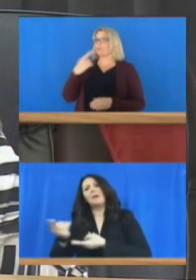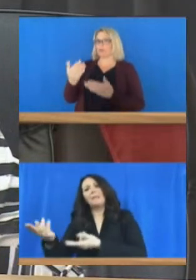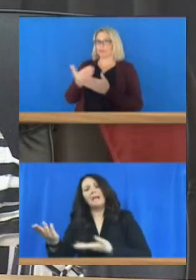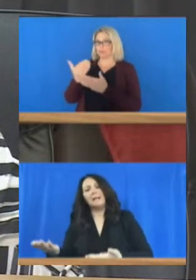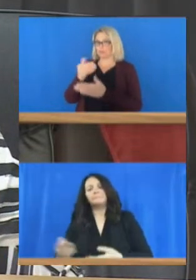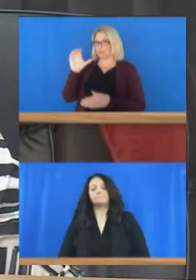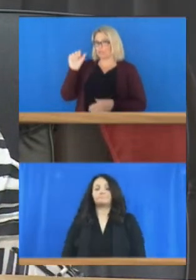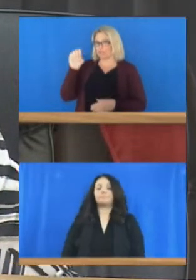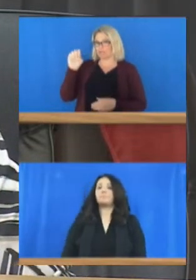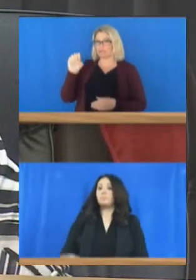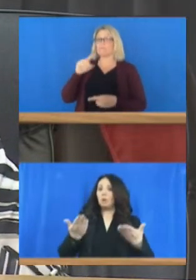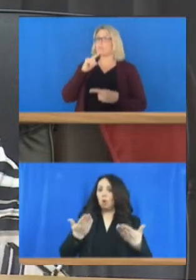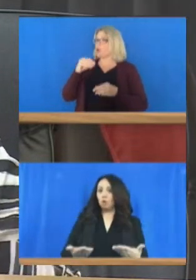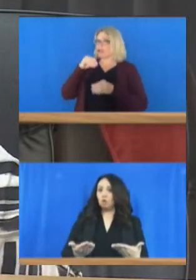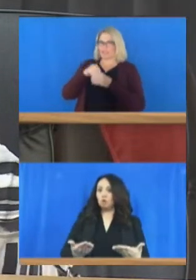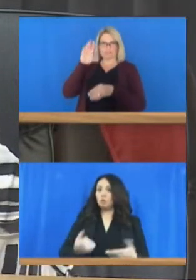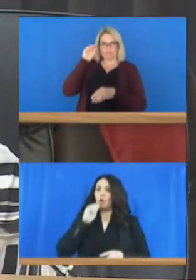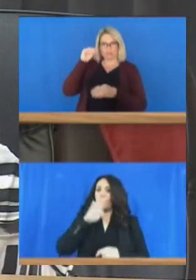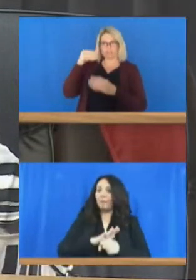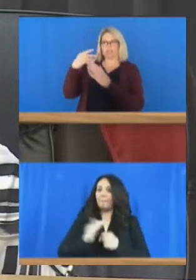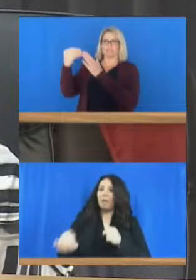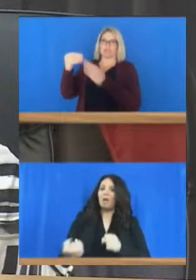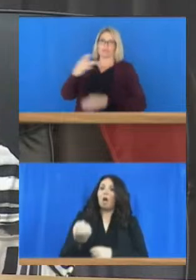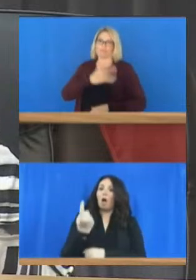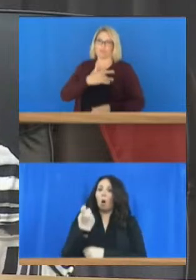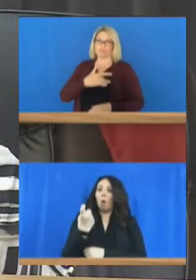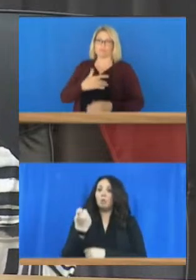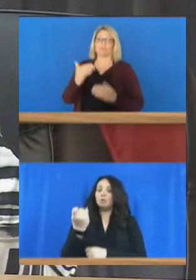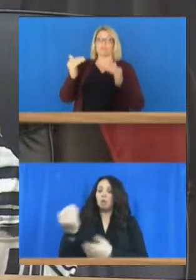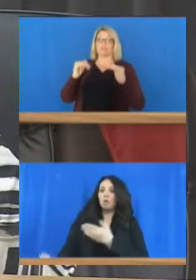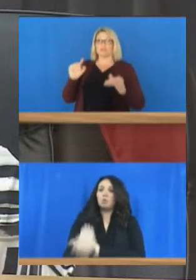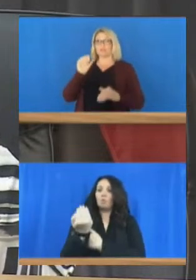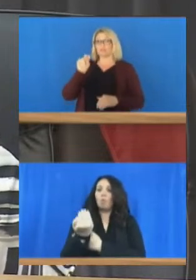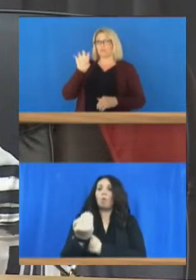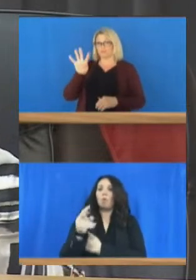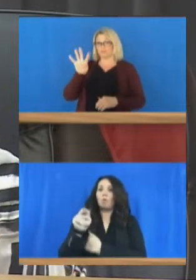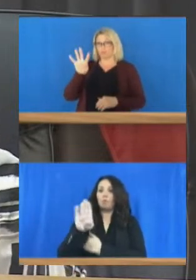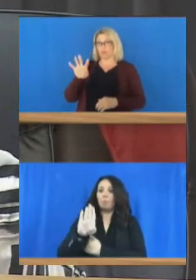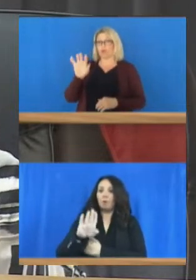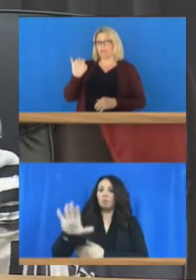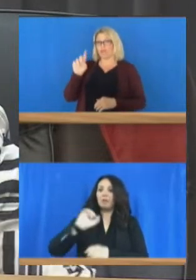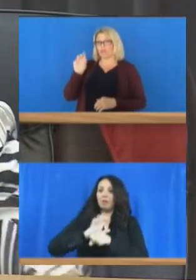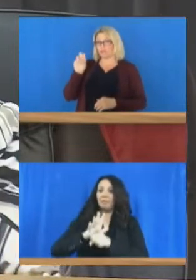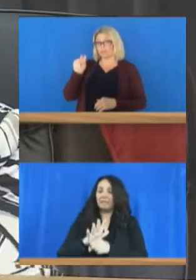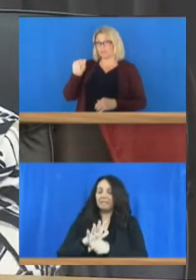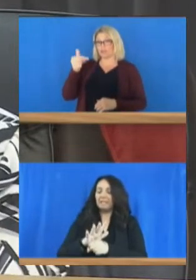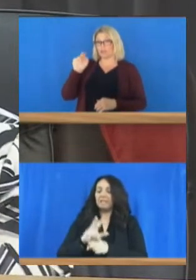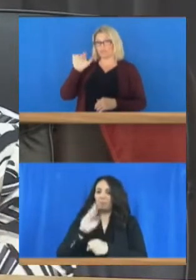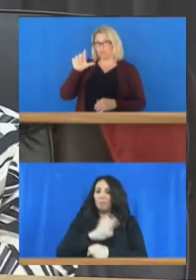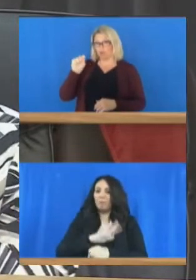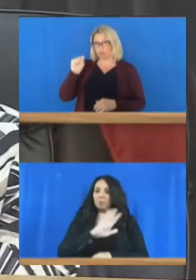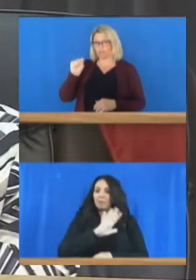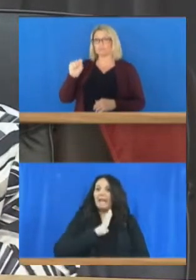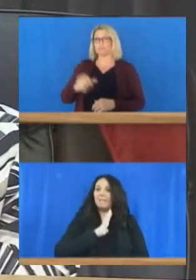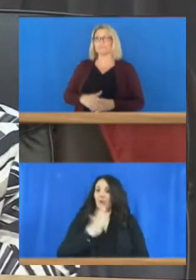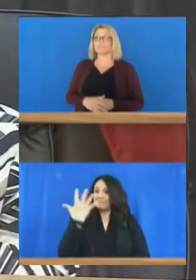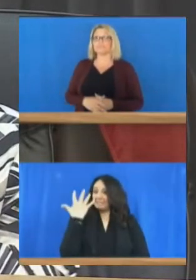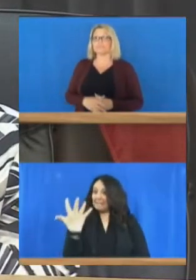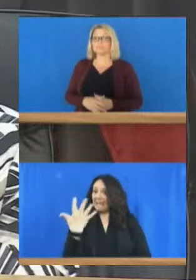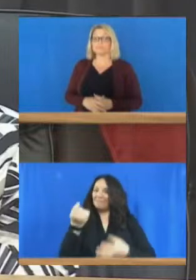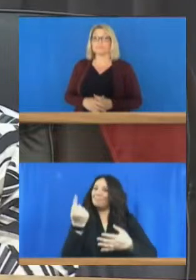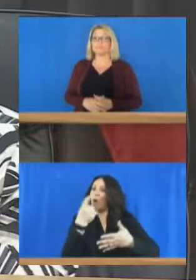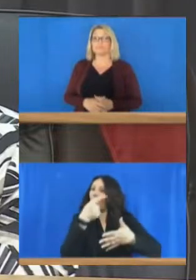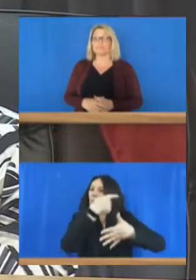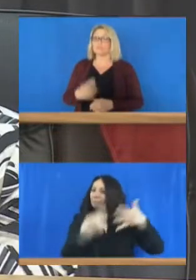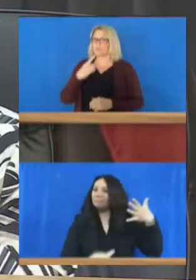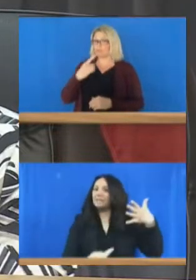Pavillon Beaulieu outbreak, and it's been a challenge, and I just want to commend her and the prompt teams and the Red